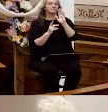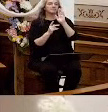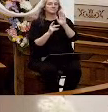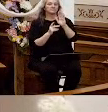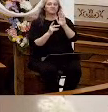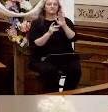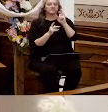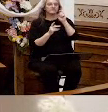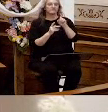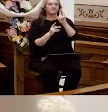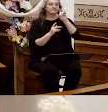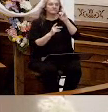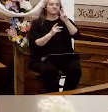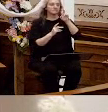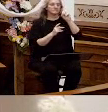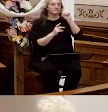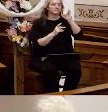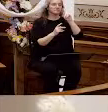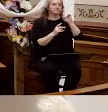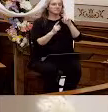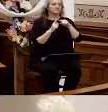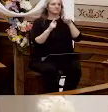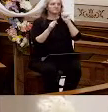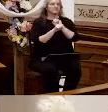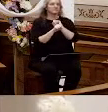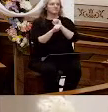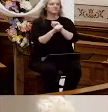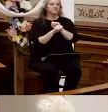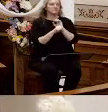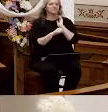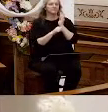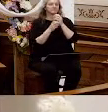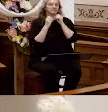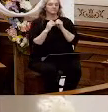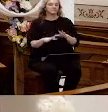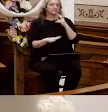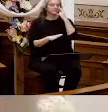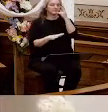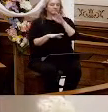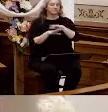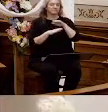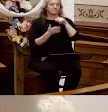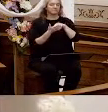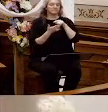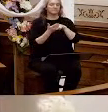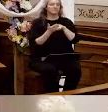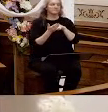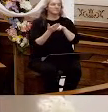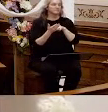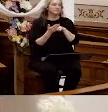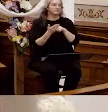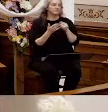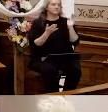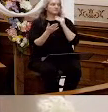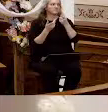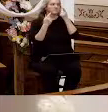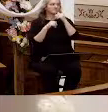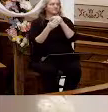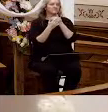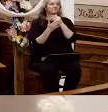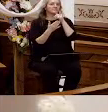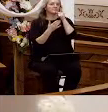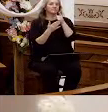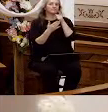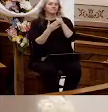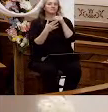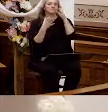work. We often lose sight of this and get caught up in independence and separation. We come before you caught in